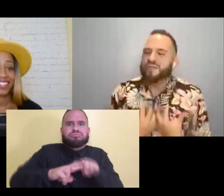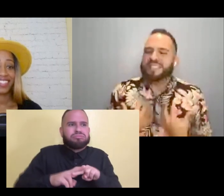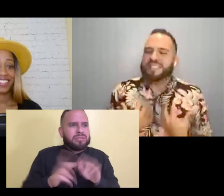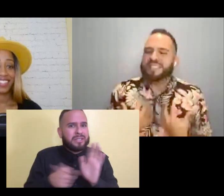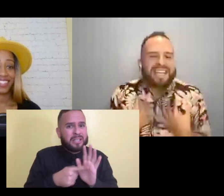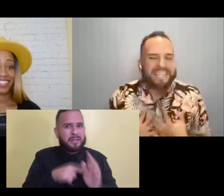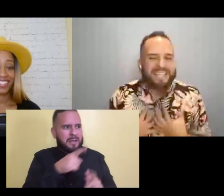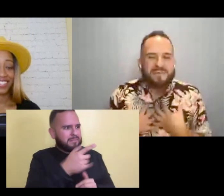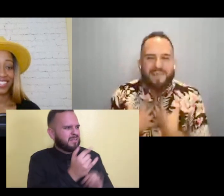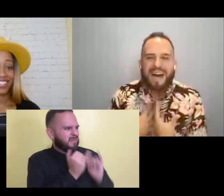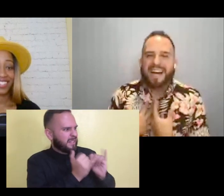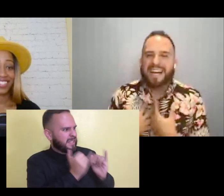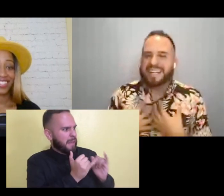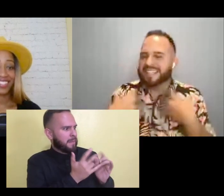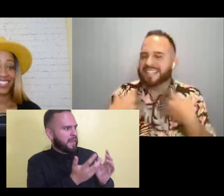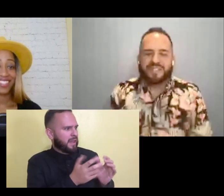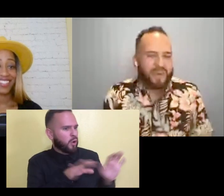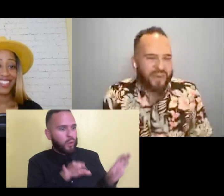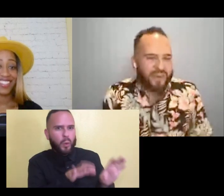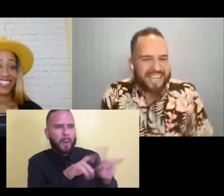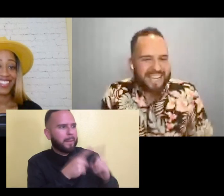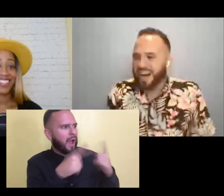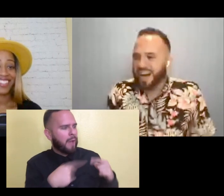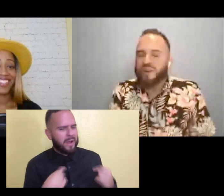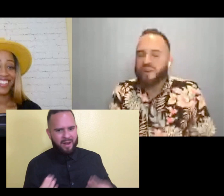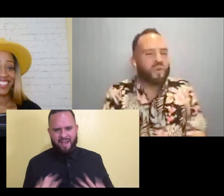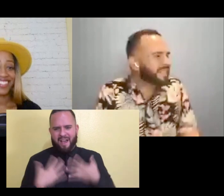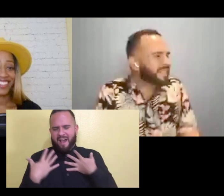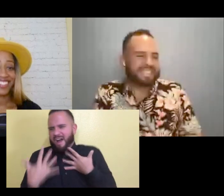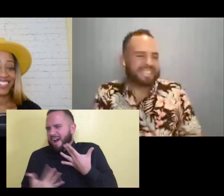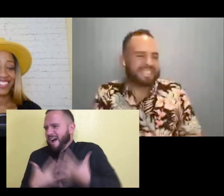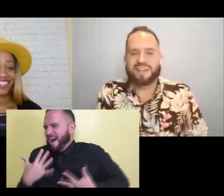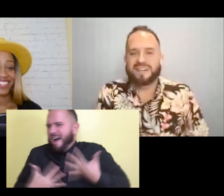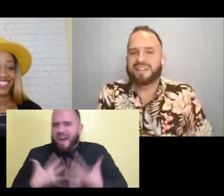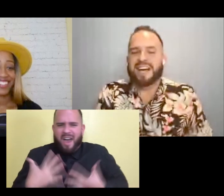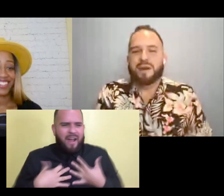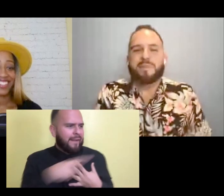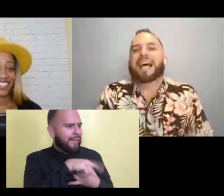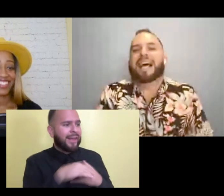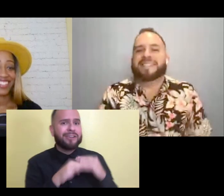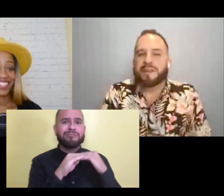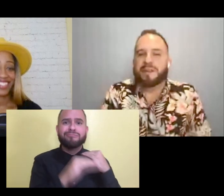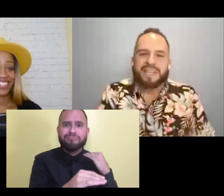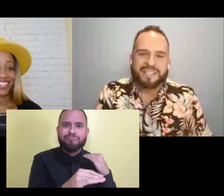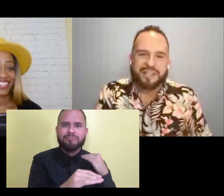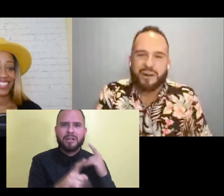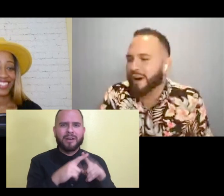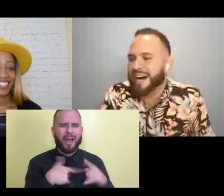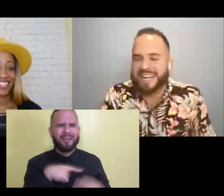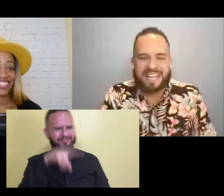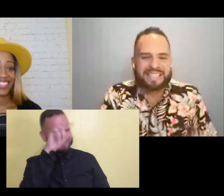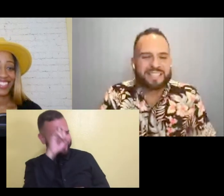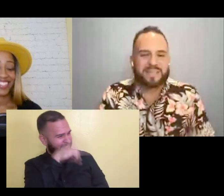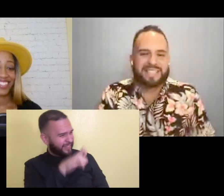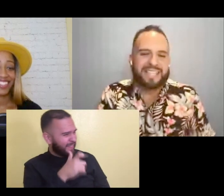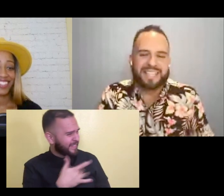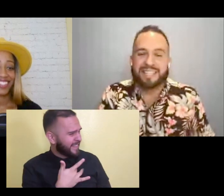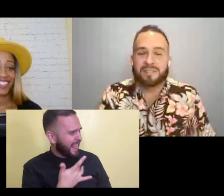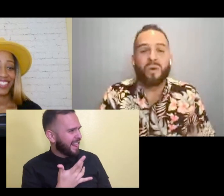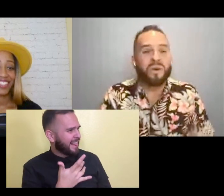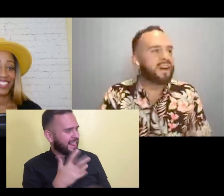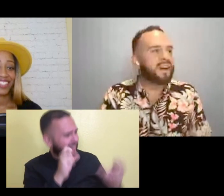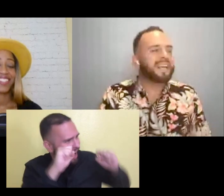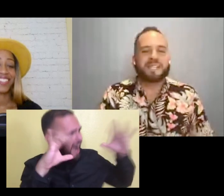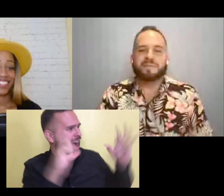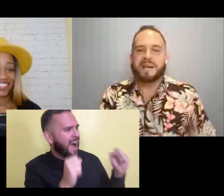like overtaken by this joy? Like, how cool is this? Like, we're at a black sand beach in Hawaii. Like, this is